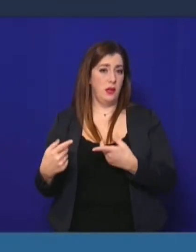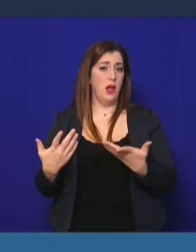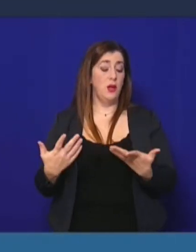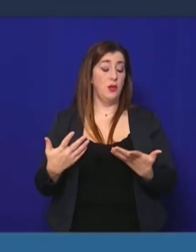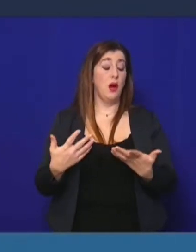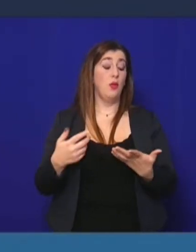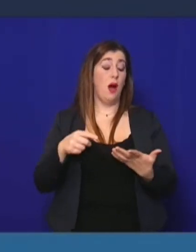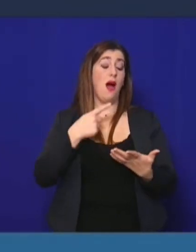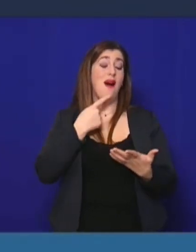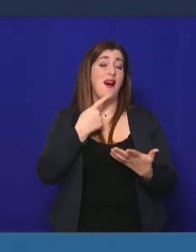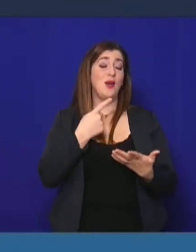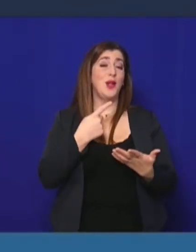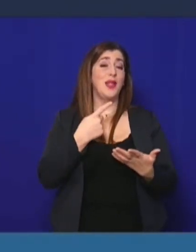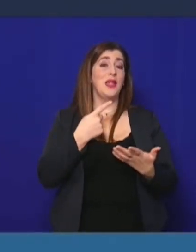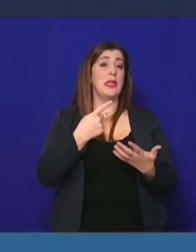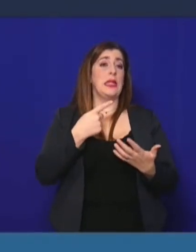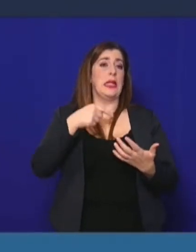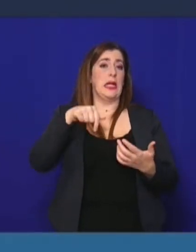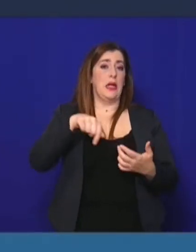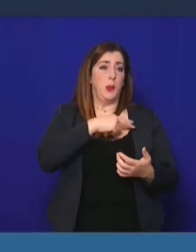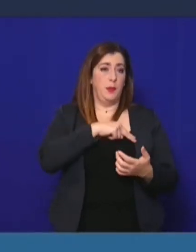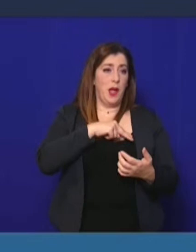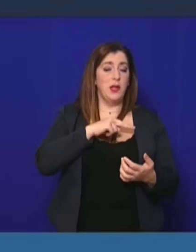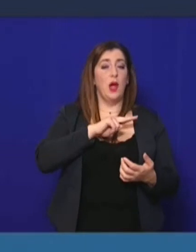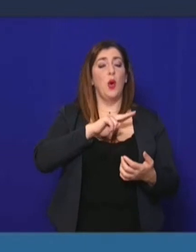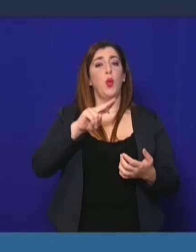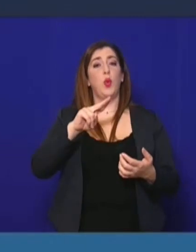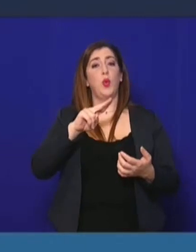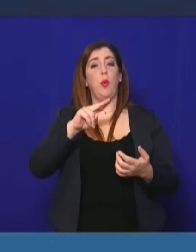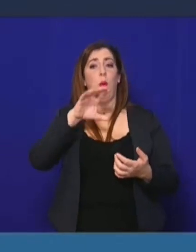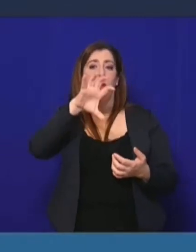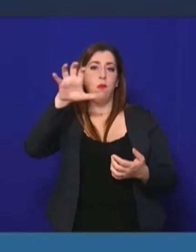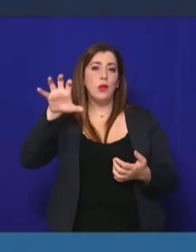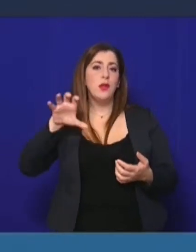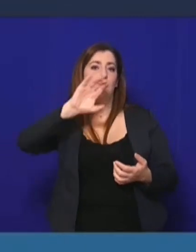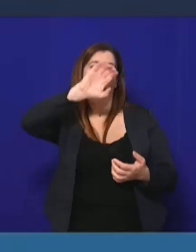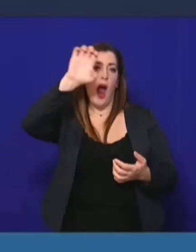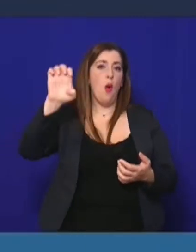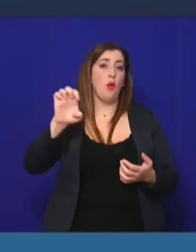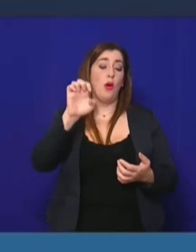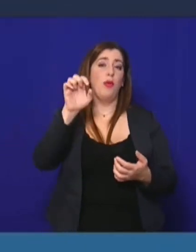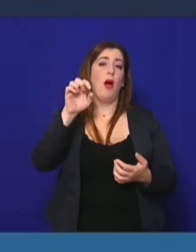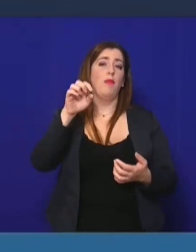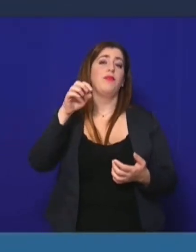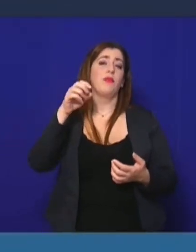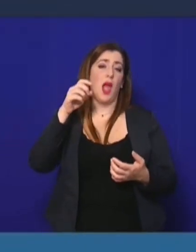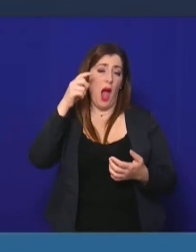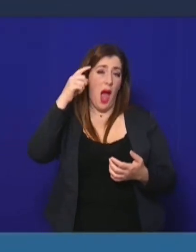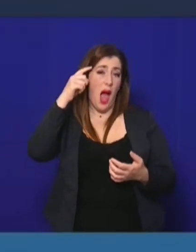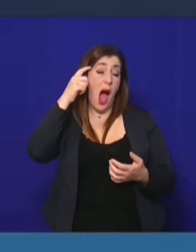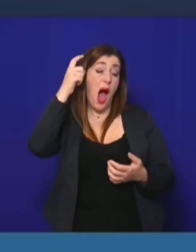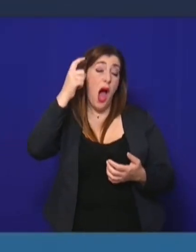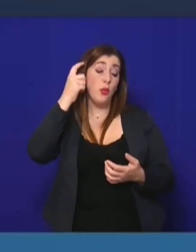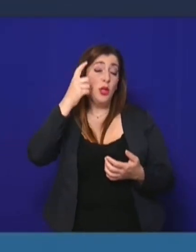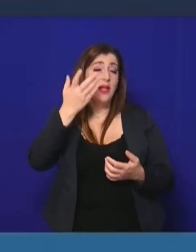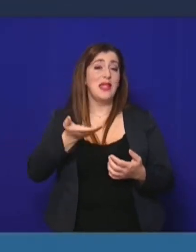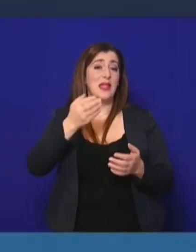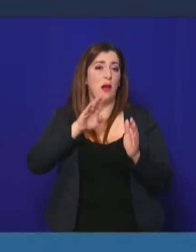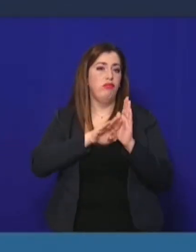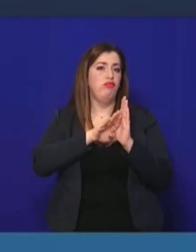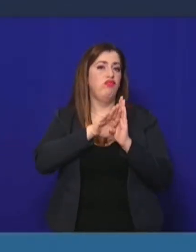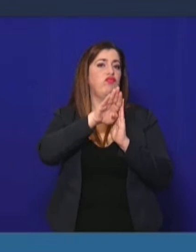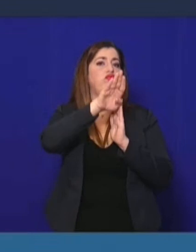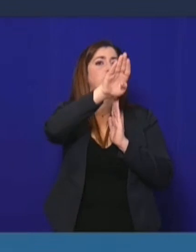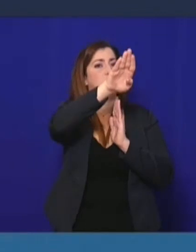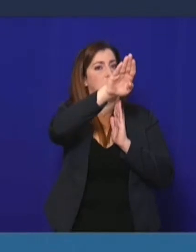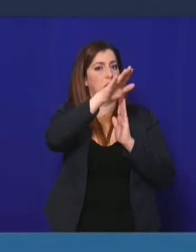żieda wkoll meta aħna nibdew nitlu fejn Jannar. Li inti tara li inti jkollok ftit varjazzjoni wkoll meta jkollok nies li jkunu